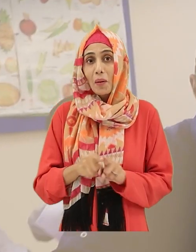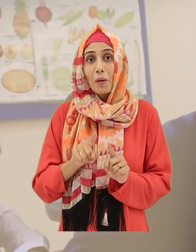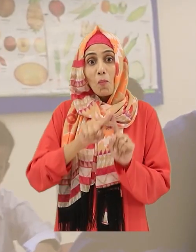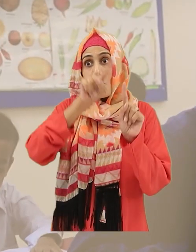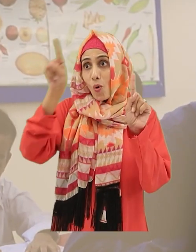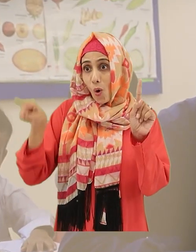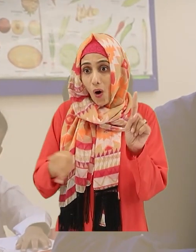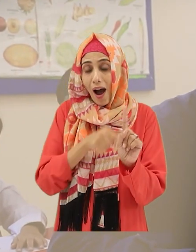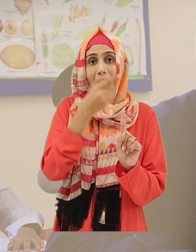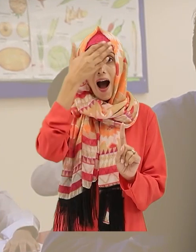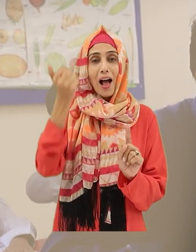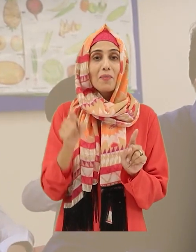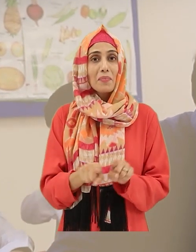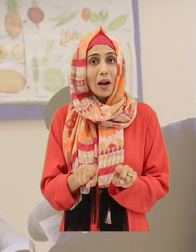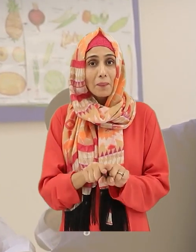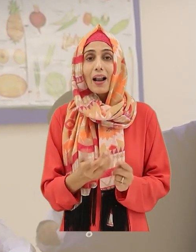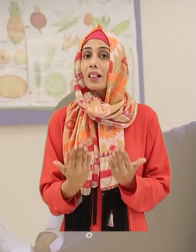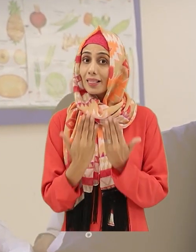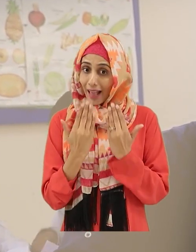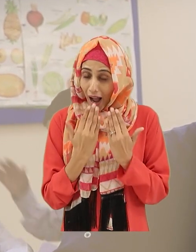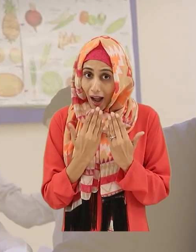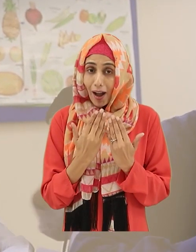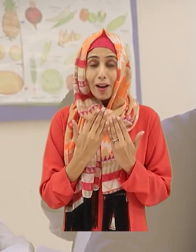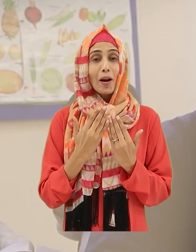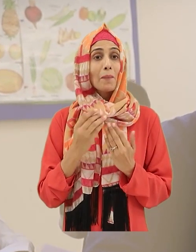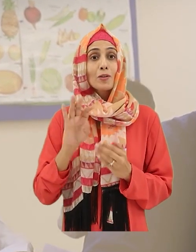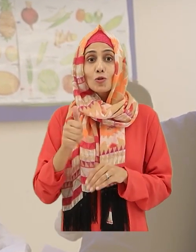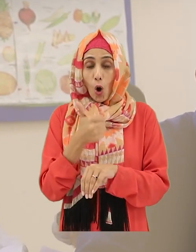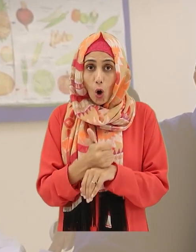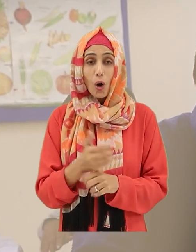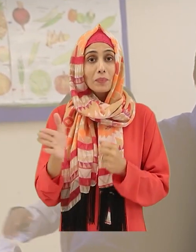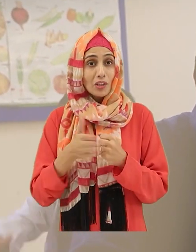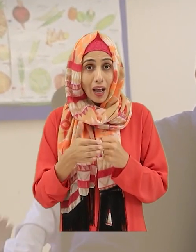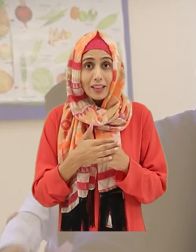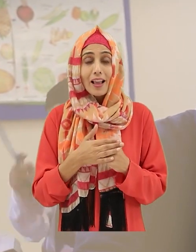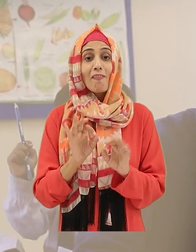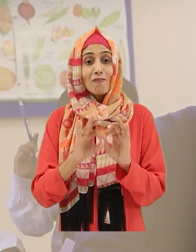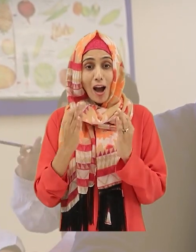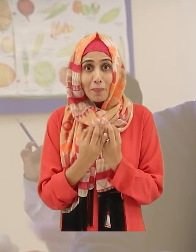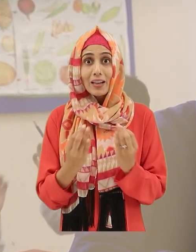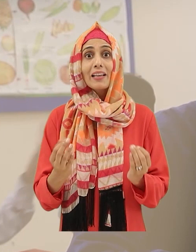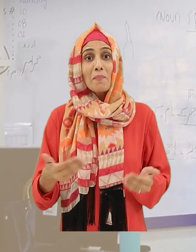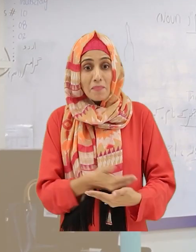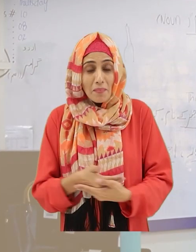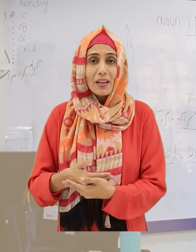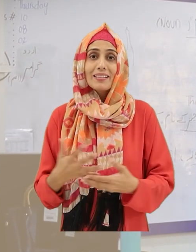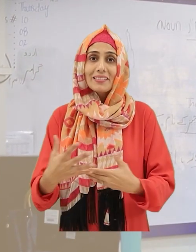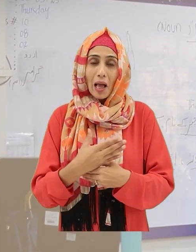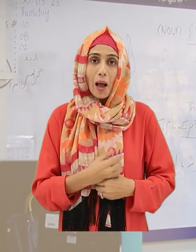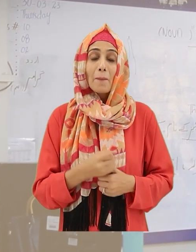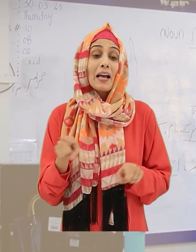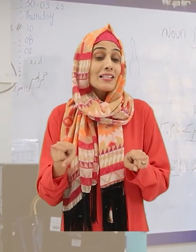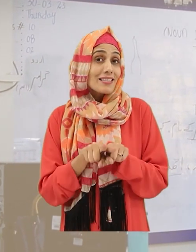solution, from education to livelihood to marriage to building a family. And I think that's the